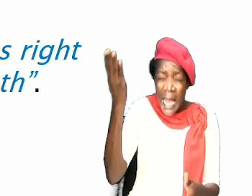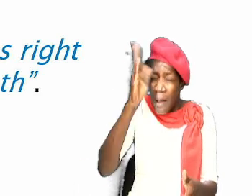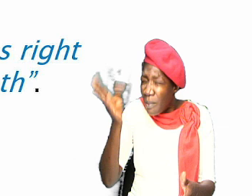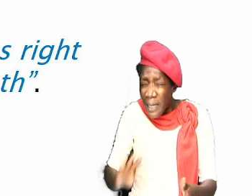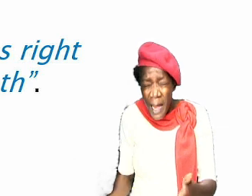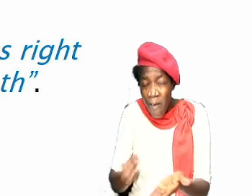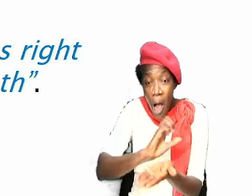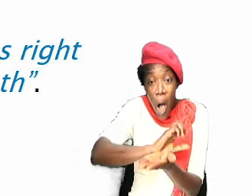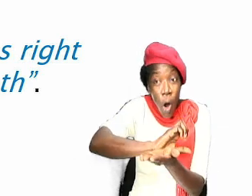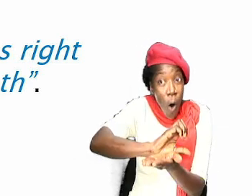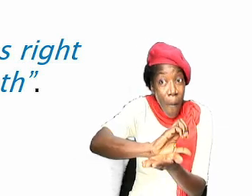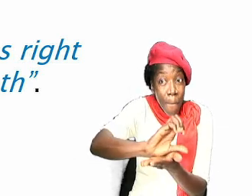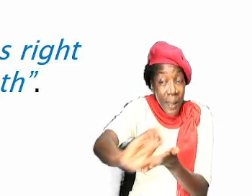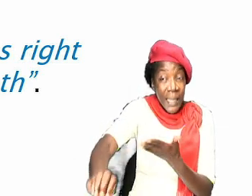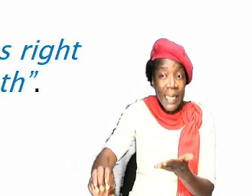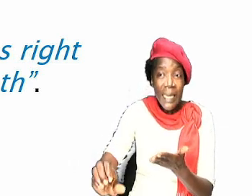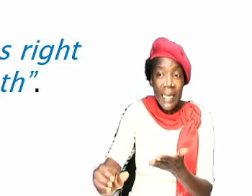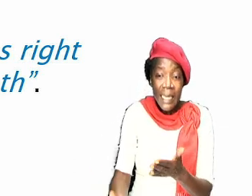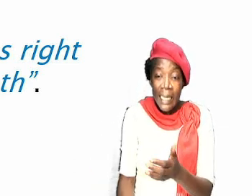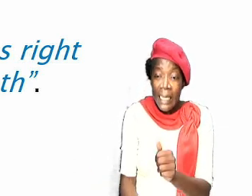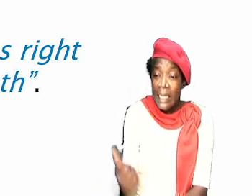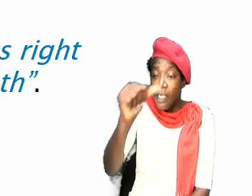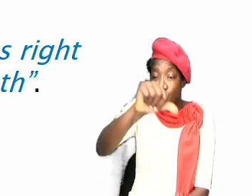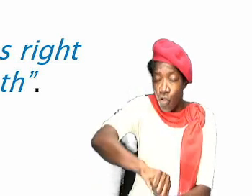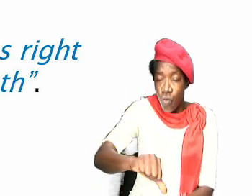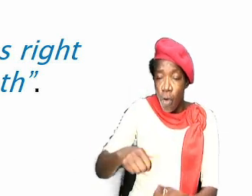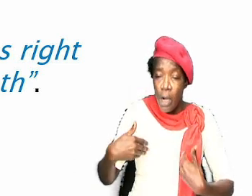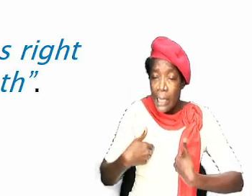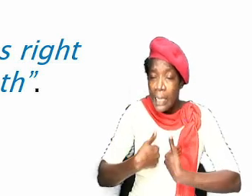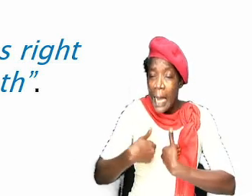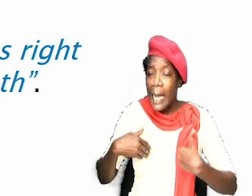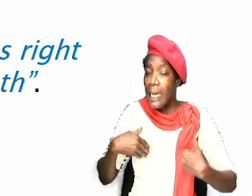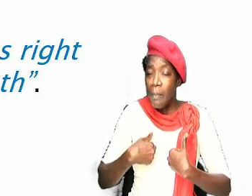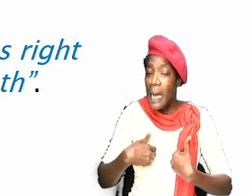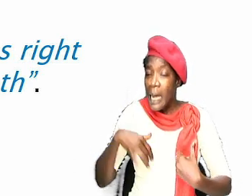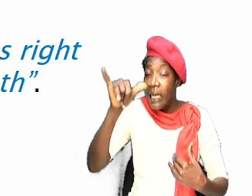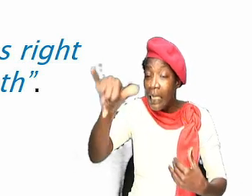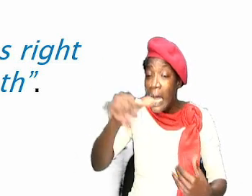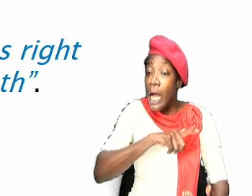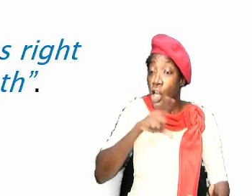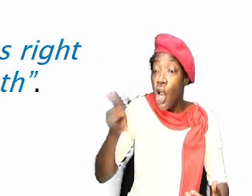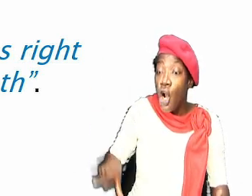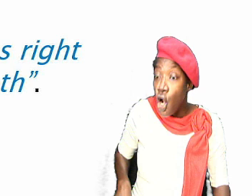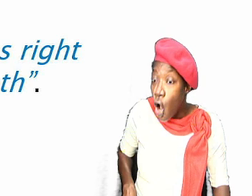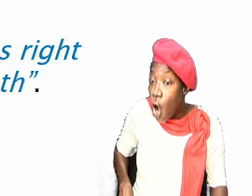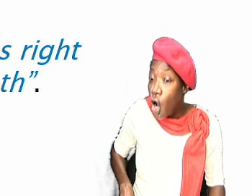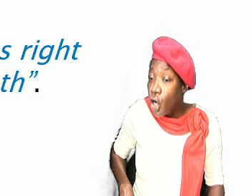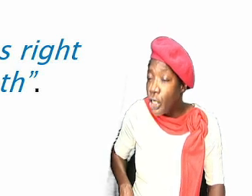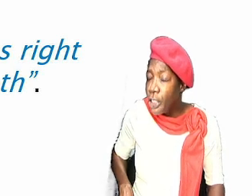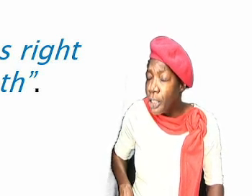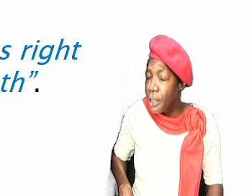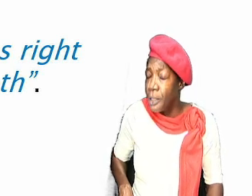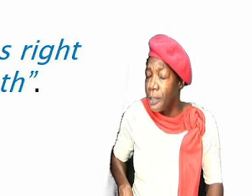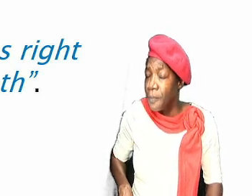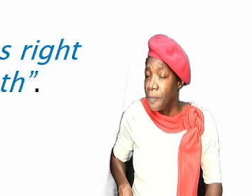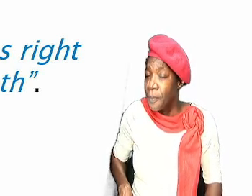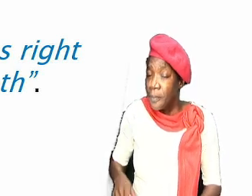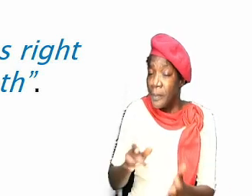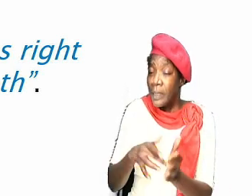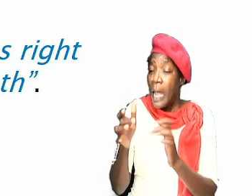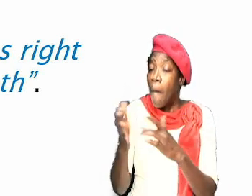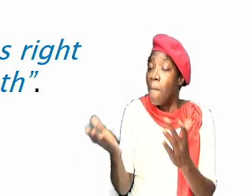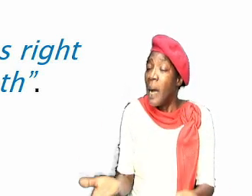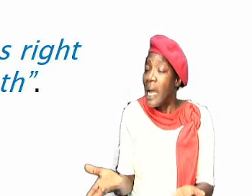destroy the animals that the Lord commanded him to. As a matter of fact, the Bible said